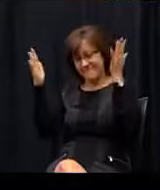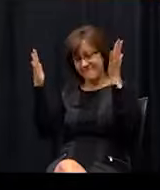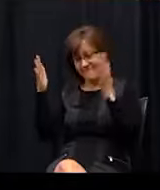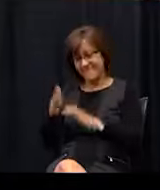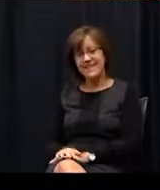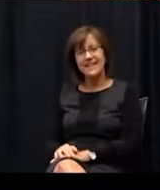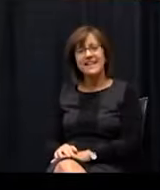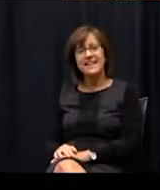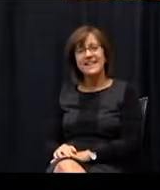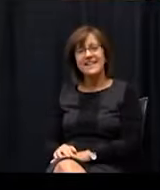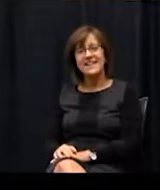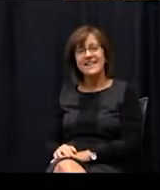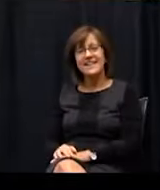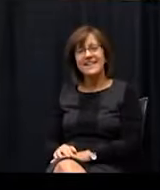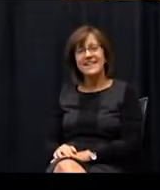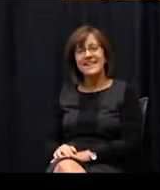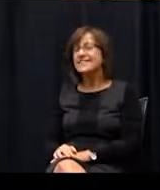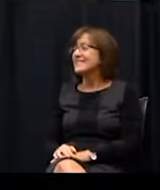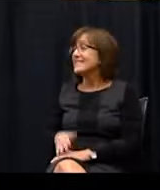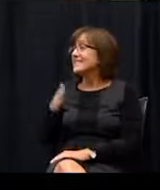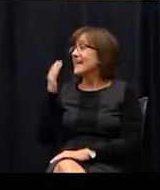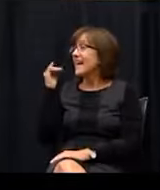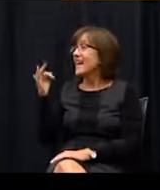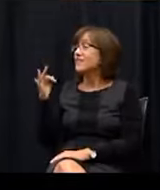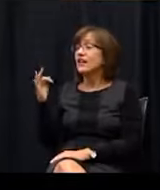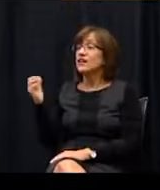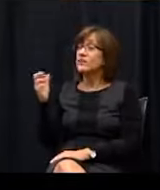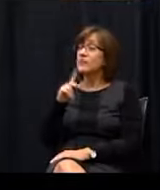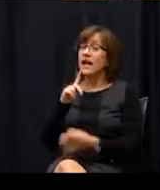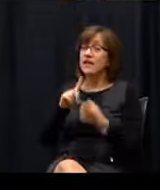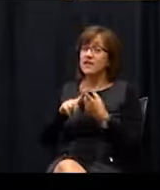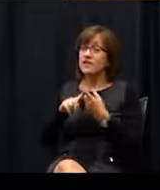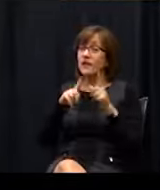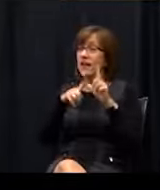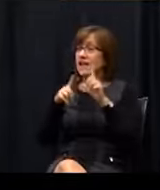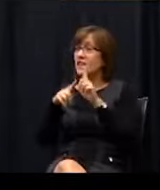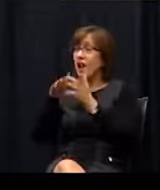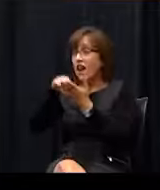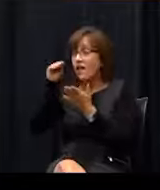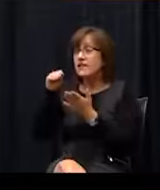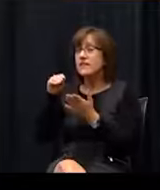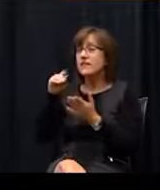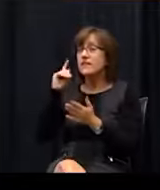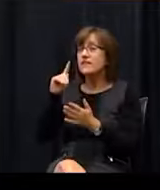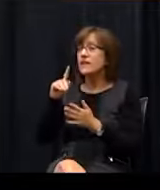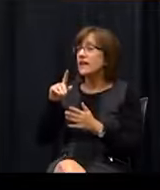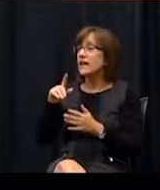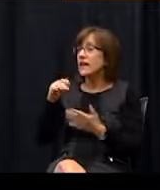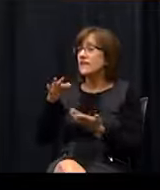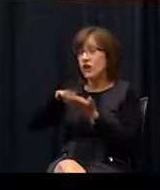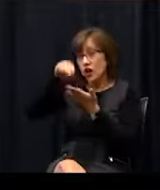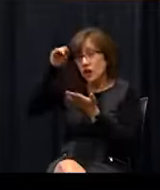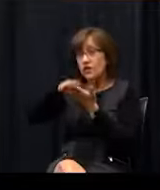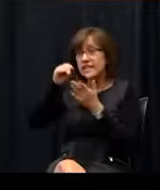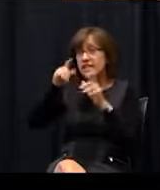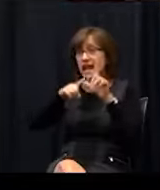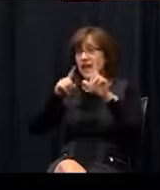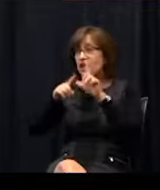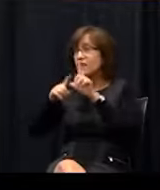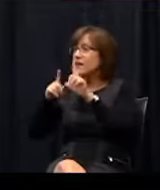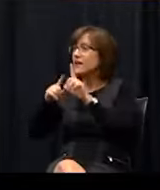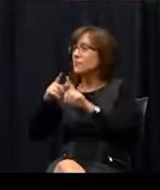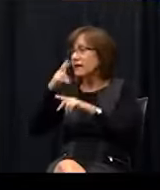So if they are going back to your learning, your letters, and this is for little ones, but if you're learning your letters, how fun